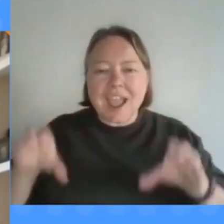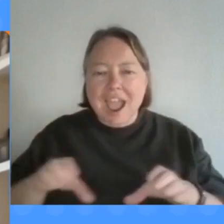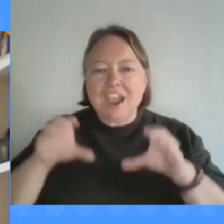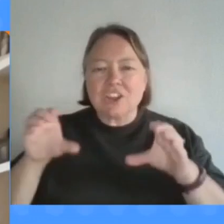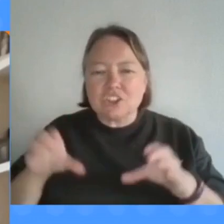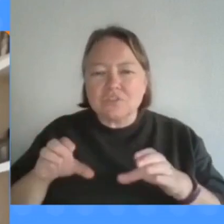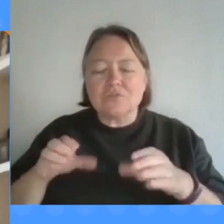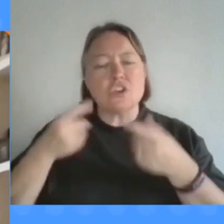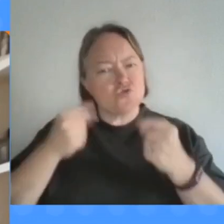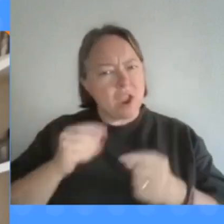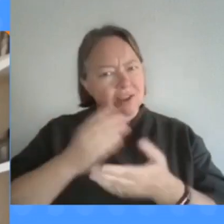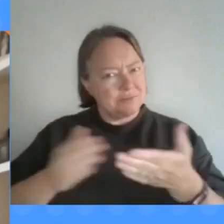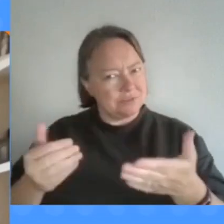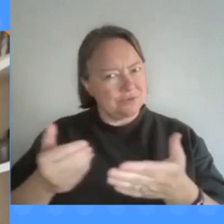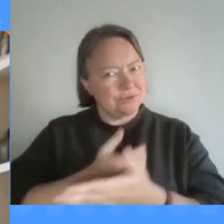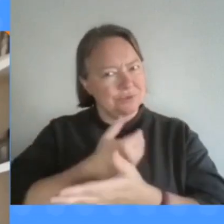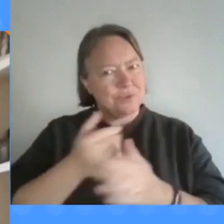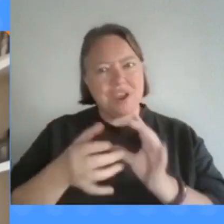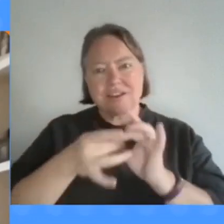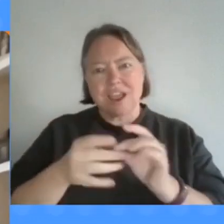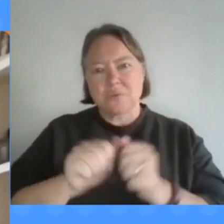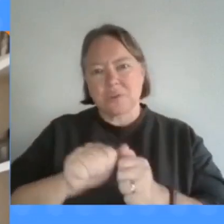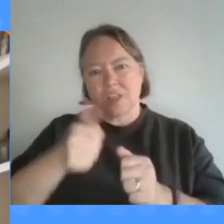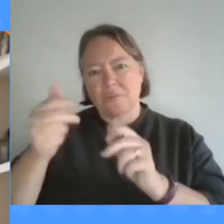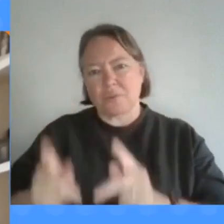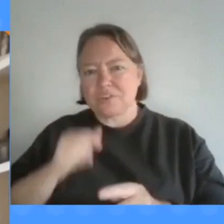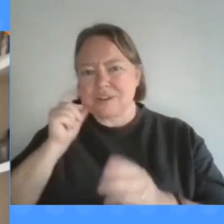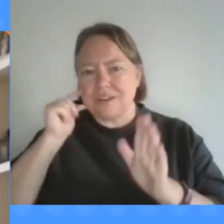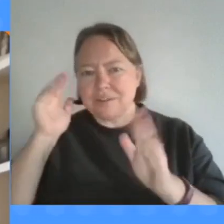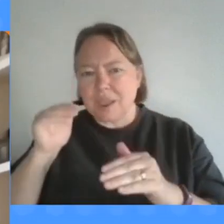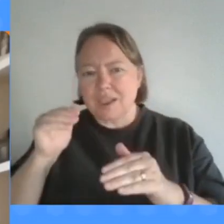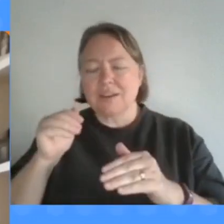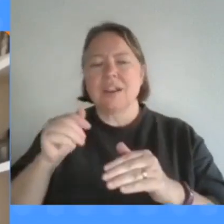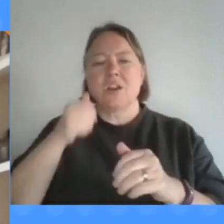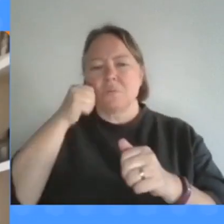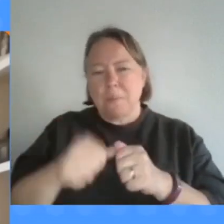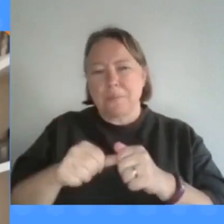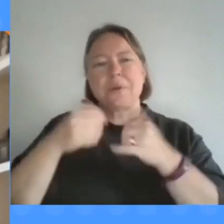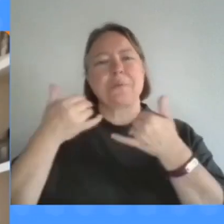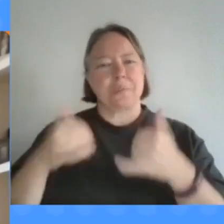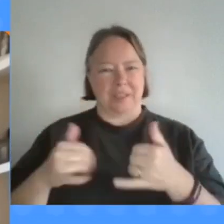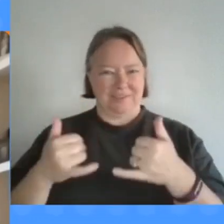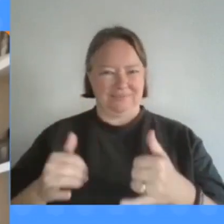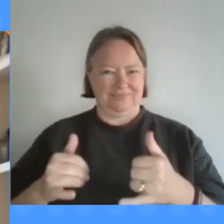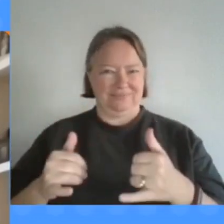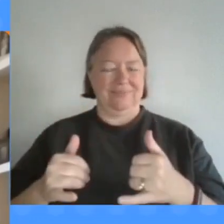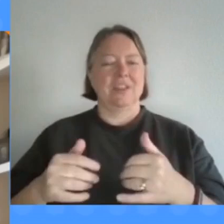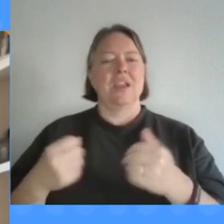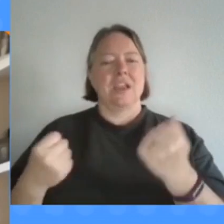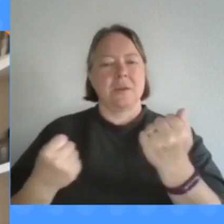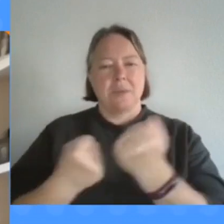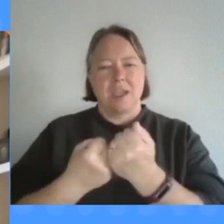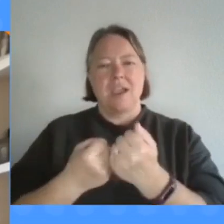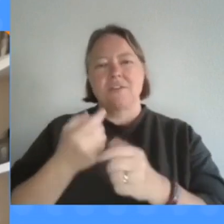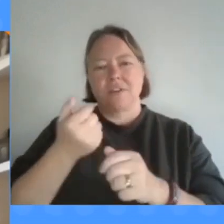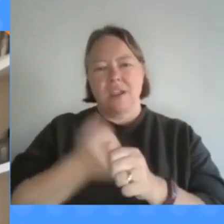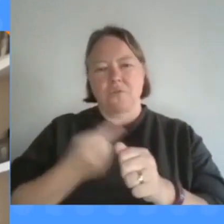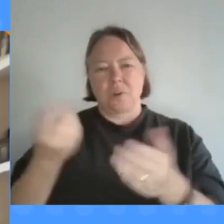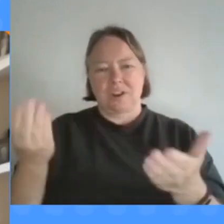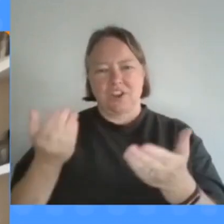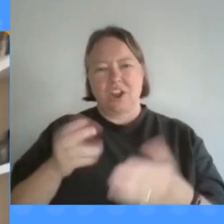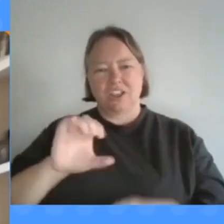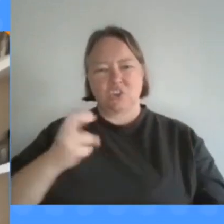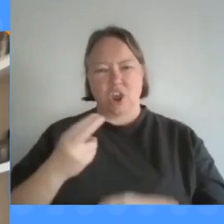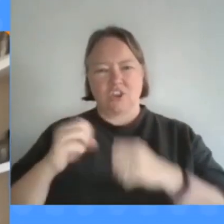something new, connect with someone unexpected, and don't forget to play. On behalf of everyone at the Scratch